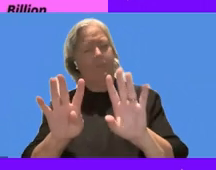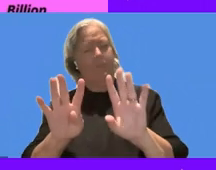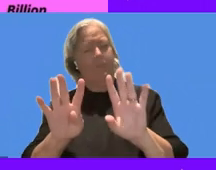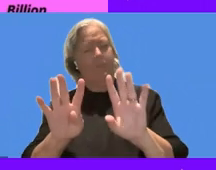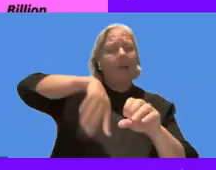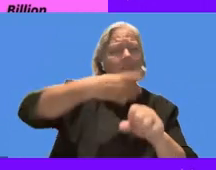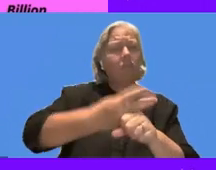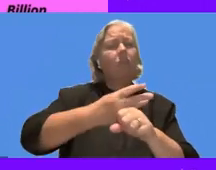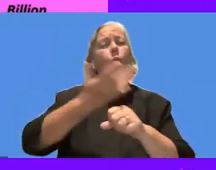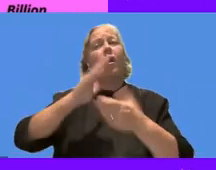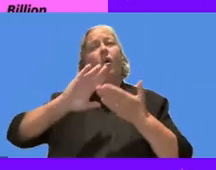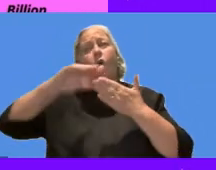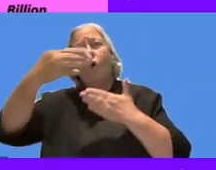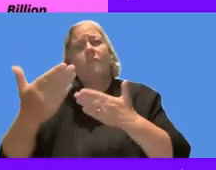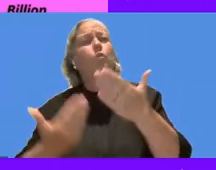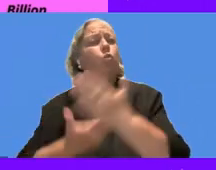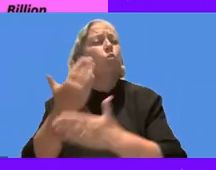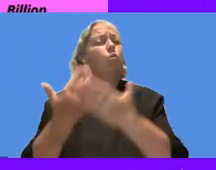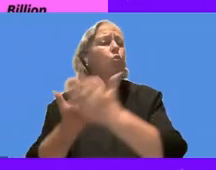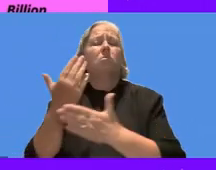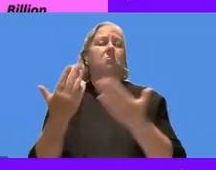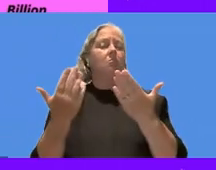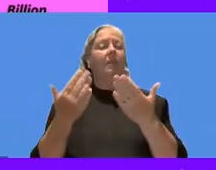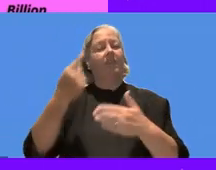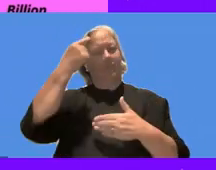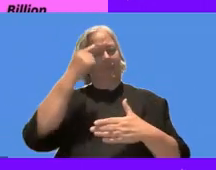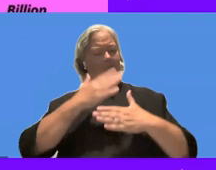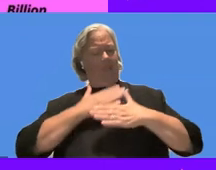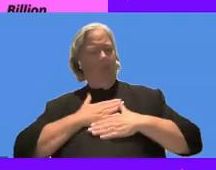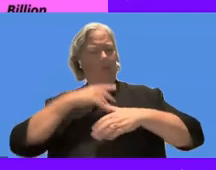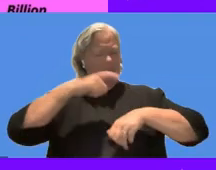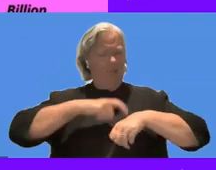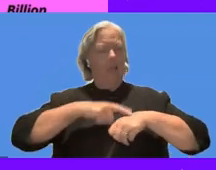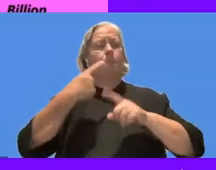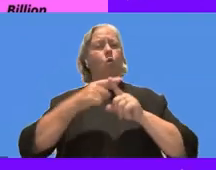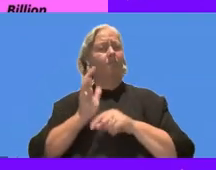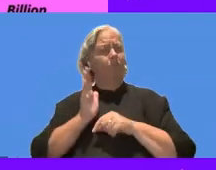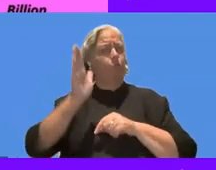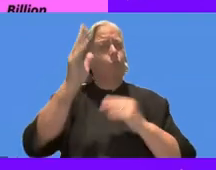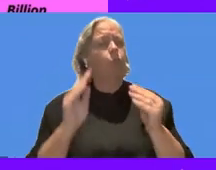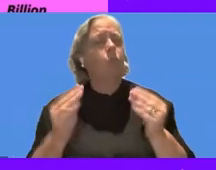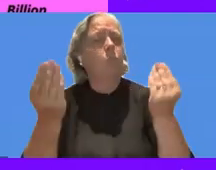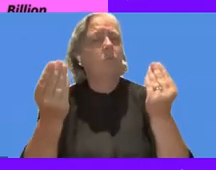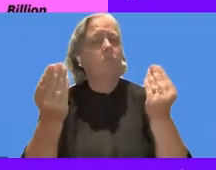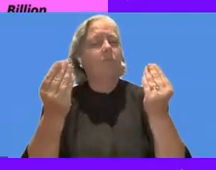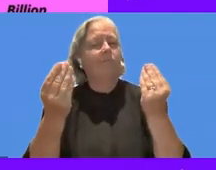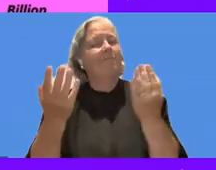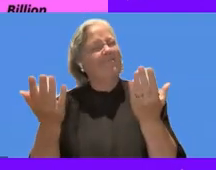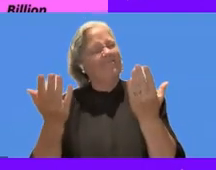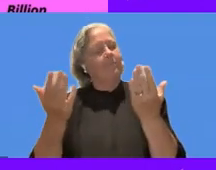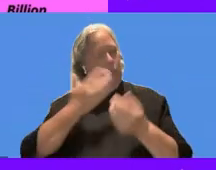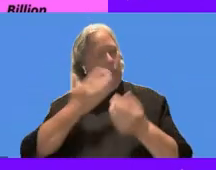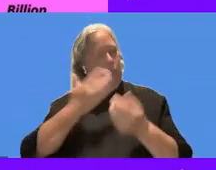SDGs really deliver for our generation and for future generations. It's important to listen to them and to understand their